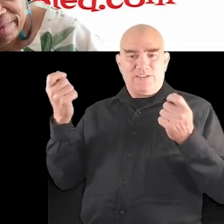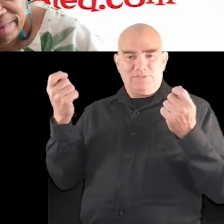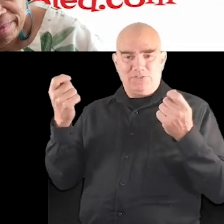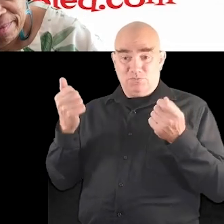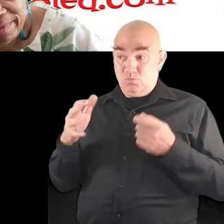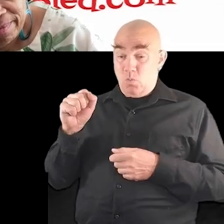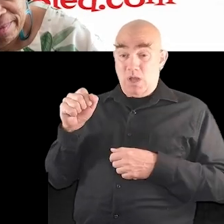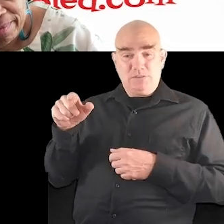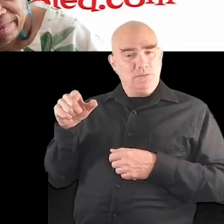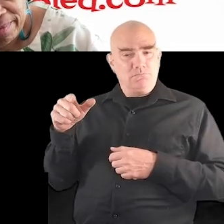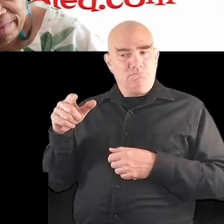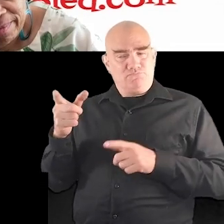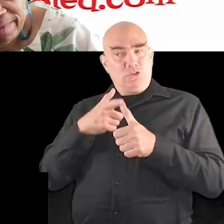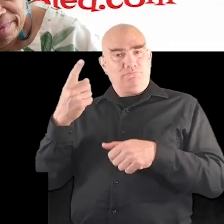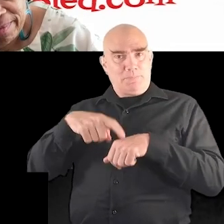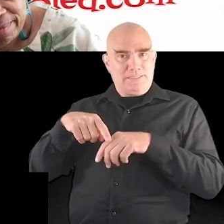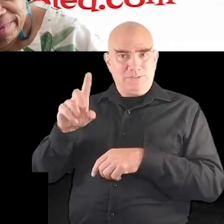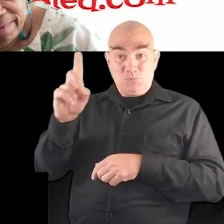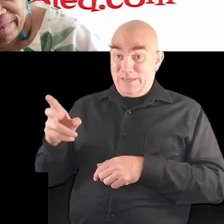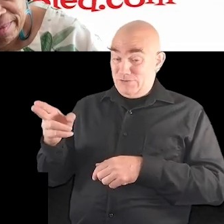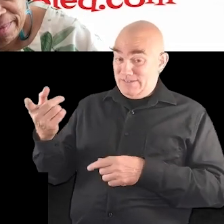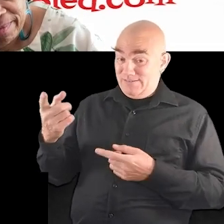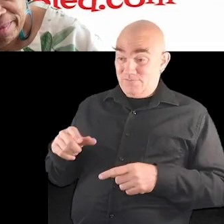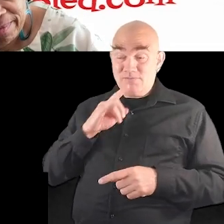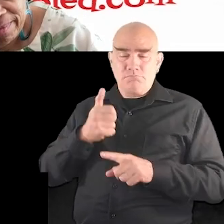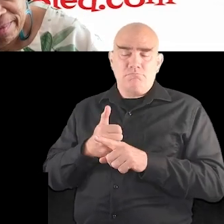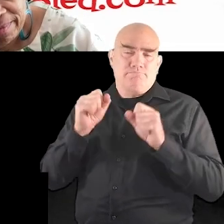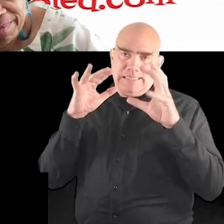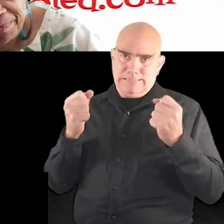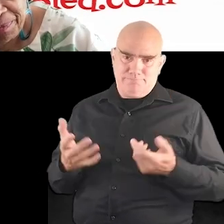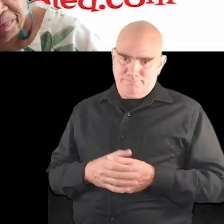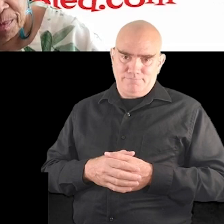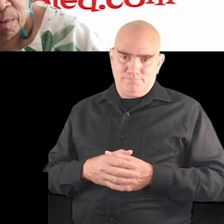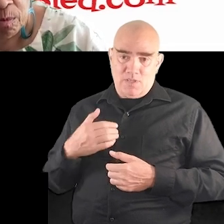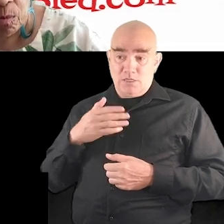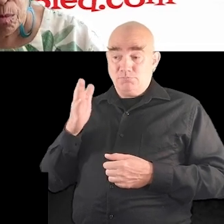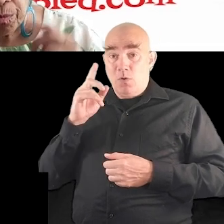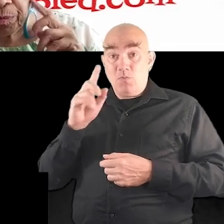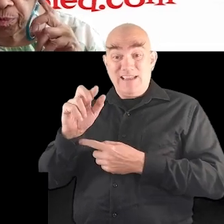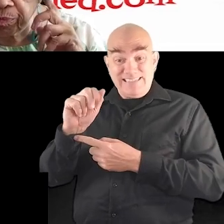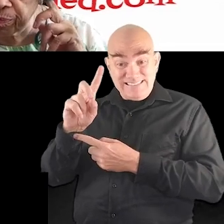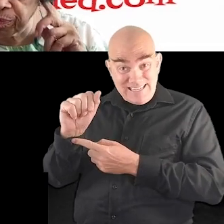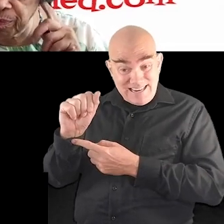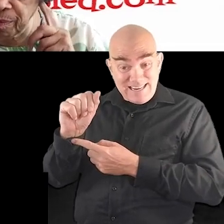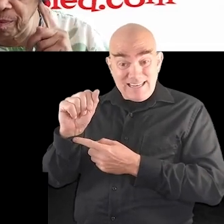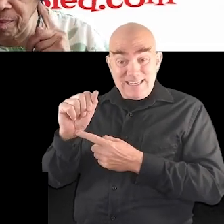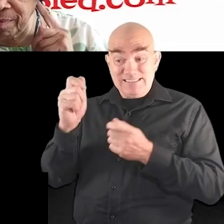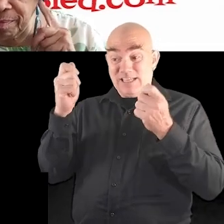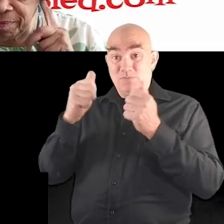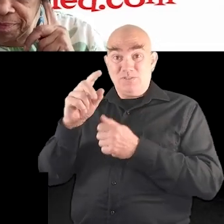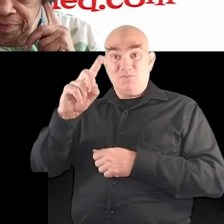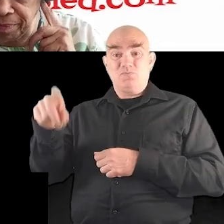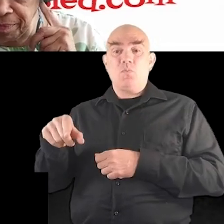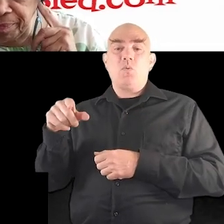Prize Festival, which was the first in Detroit's history, which was absolutely amazing. I spoke for the